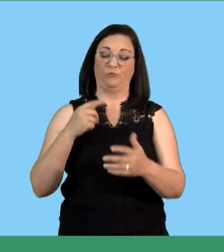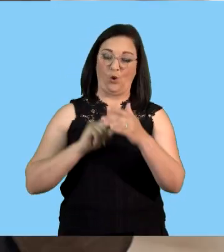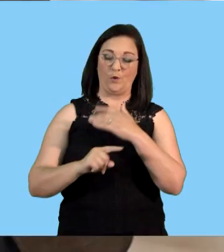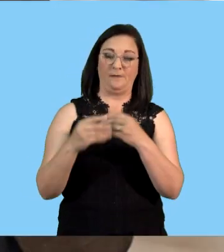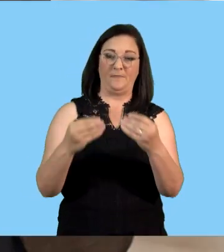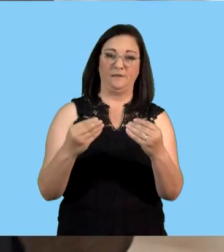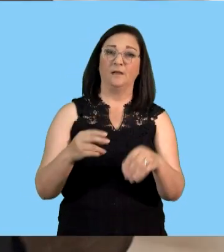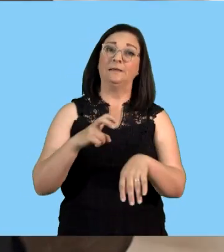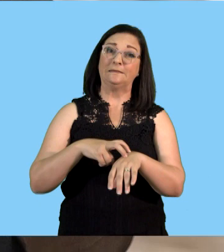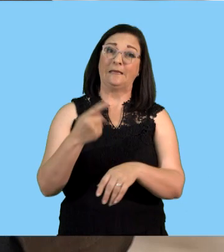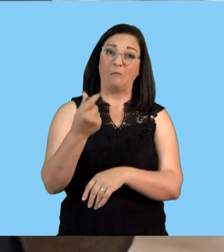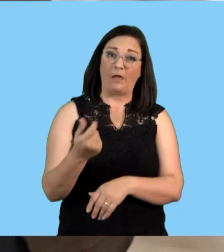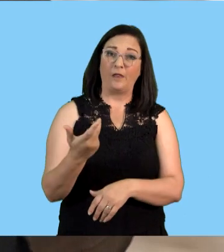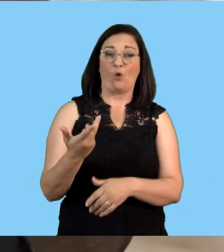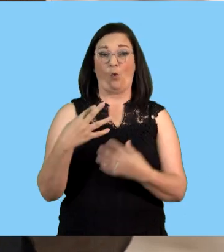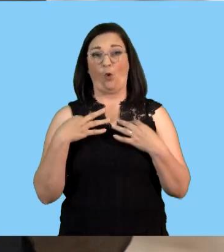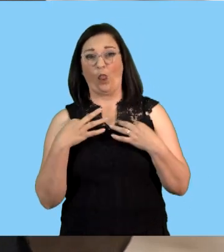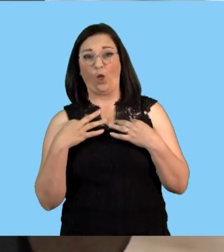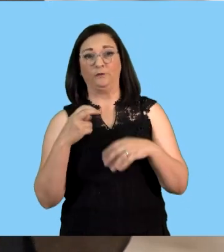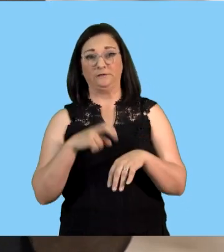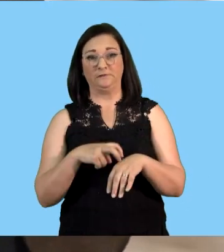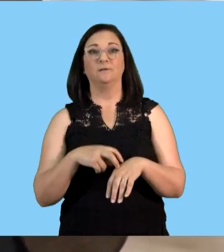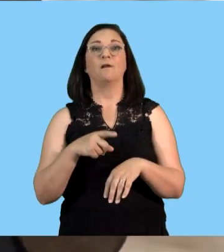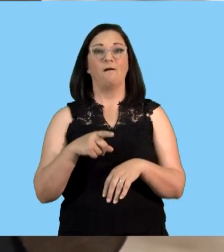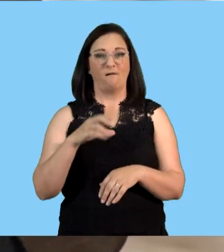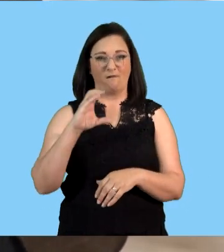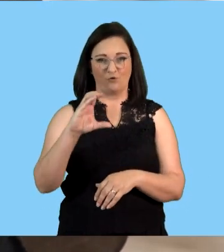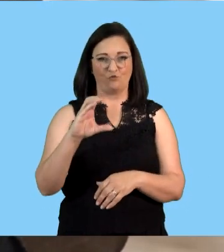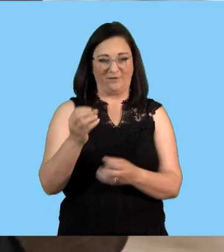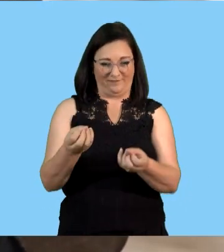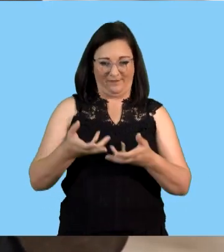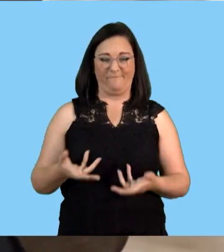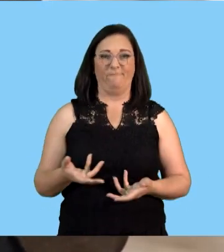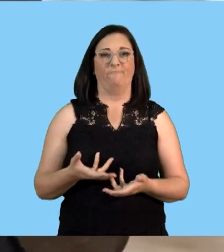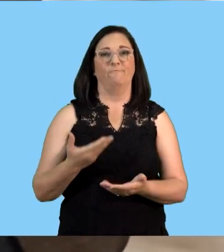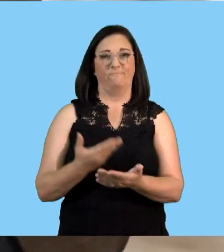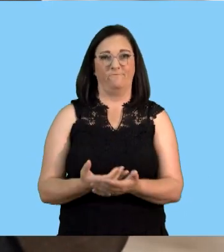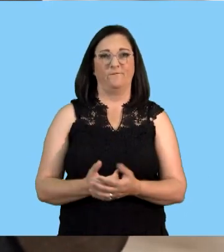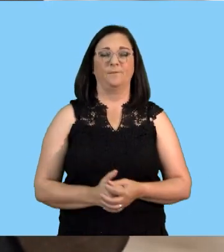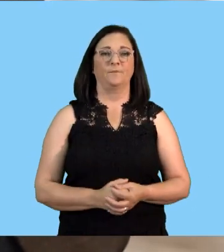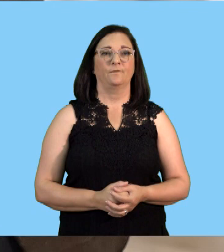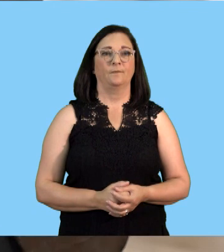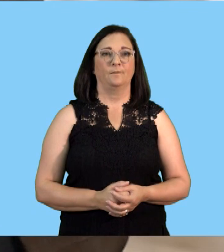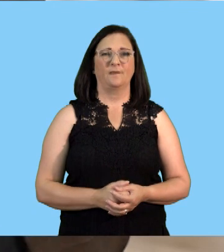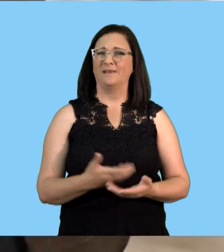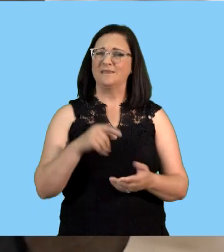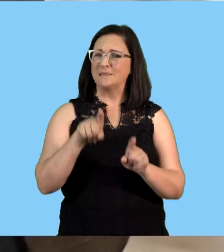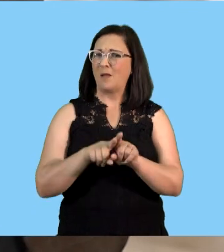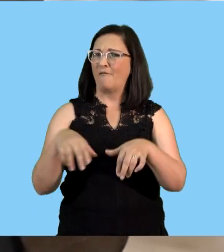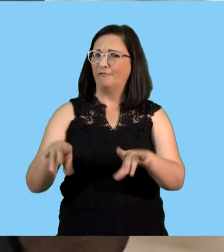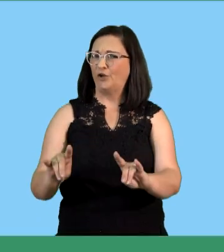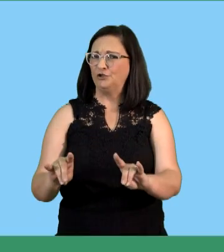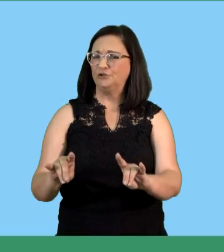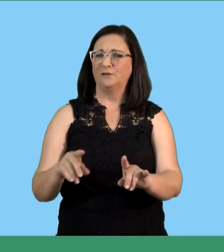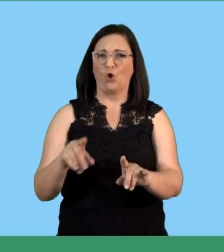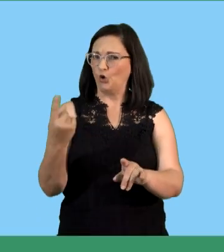to them and then you need money or you need clothes, we call those the credit providers. Nature or even furniture,